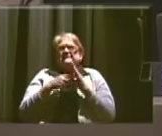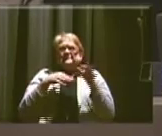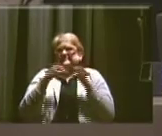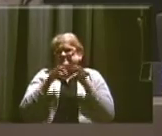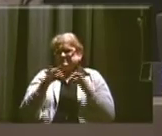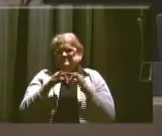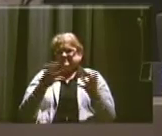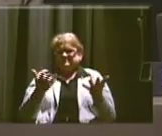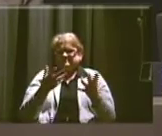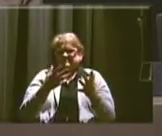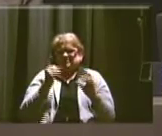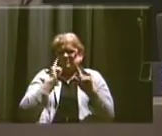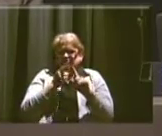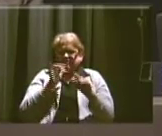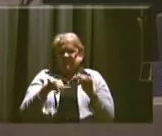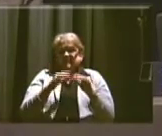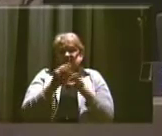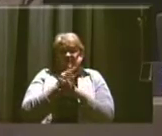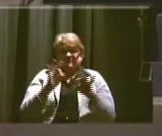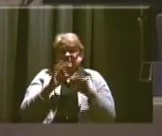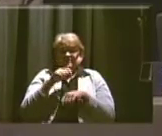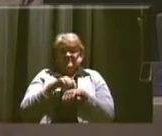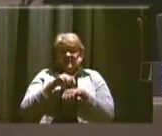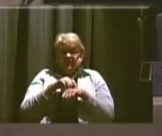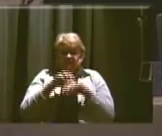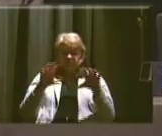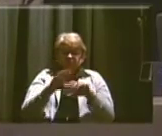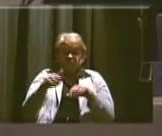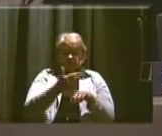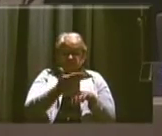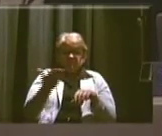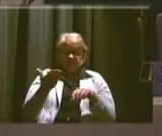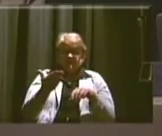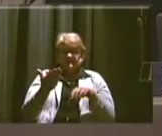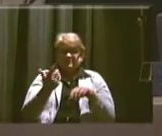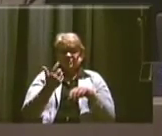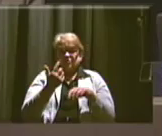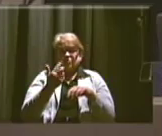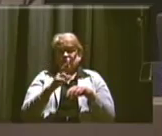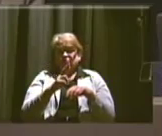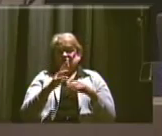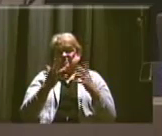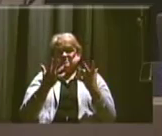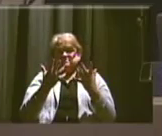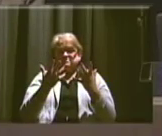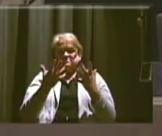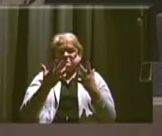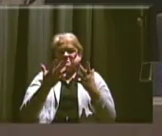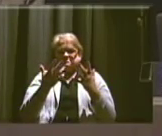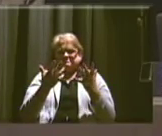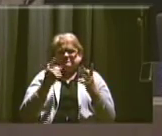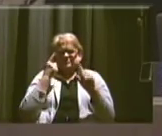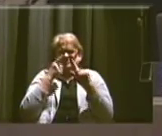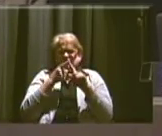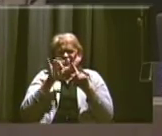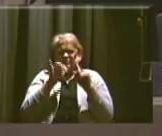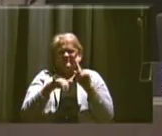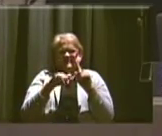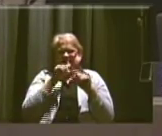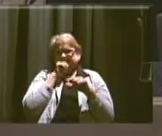I mean, what's the goal? Is it to free up time to do other creative stuff, or